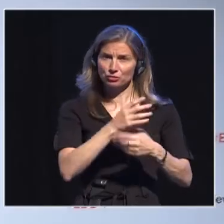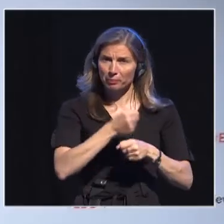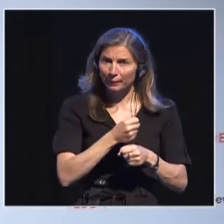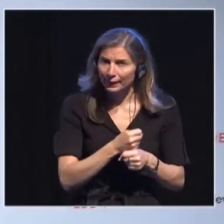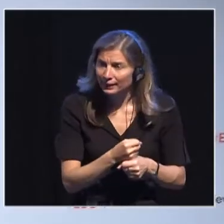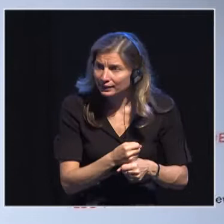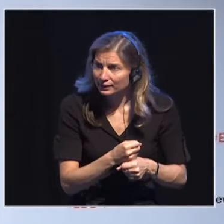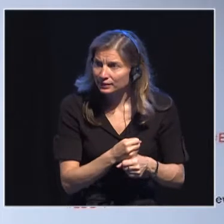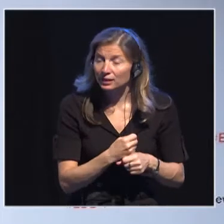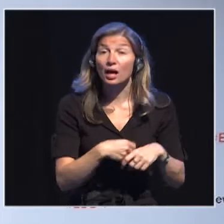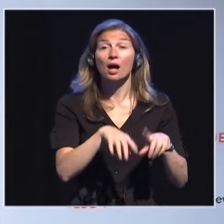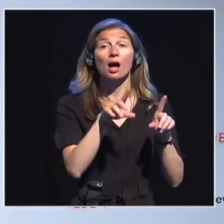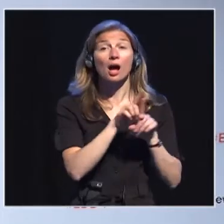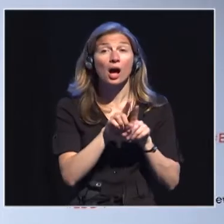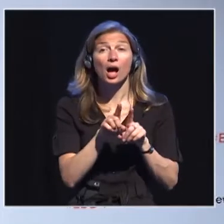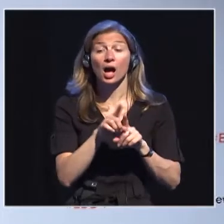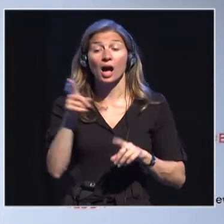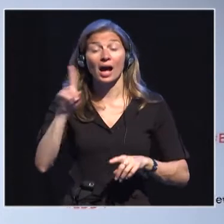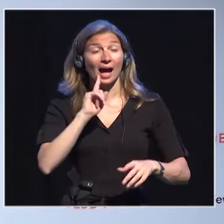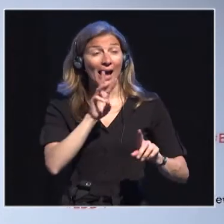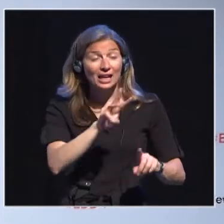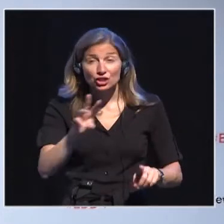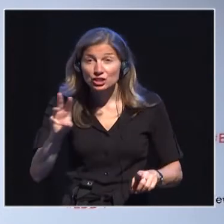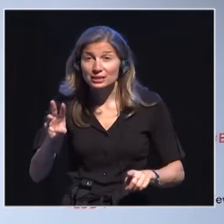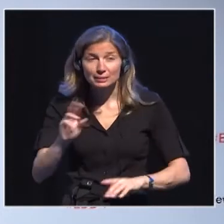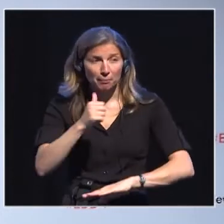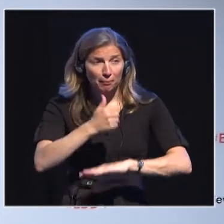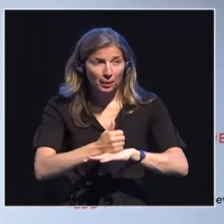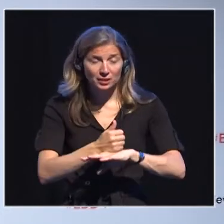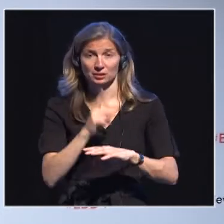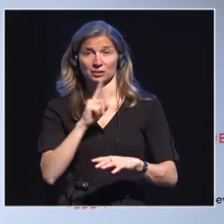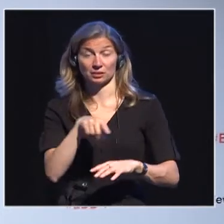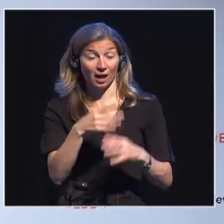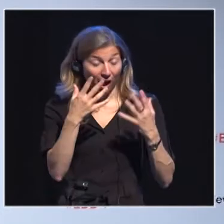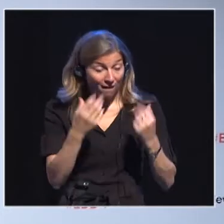Those internet-based solutions, they are also about efficiency,